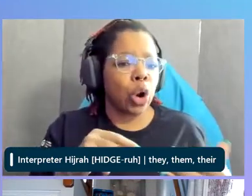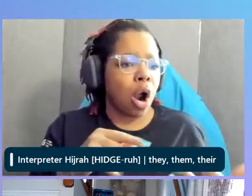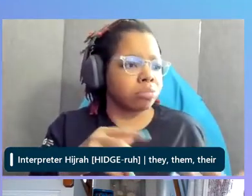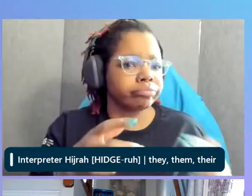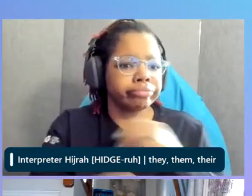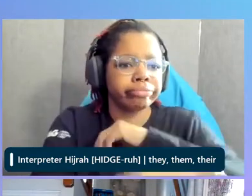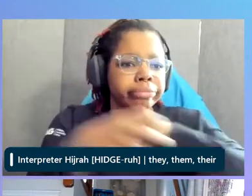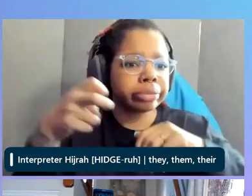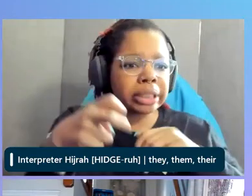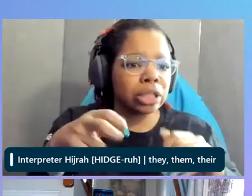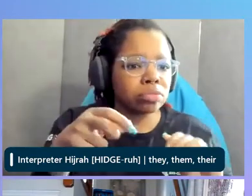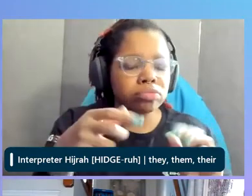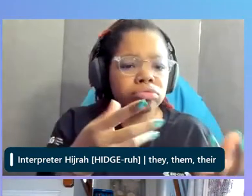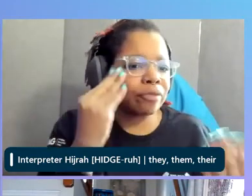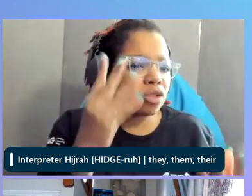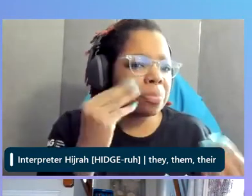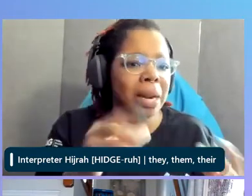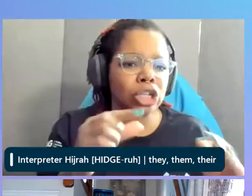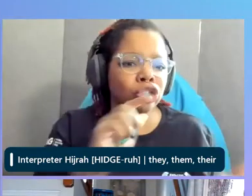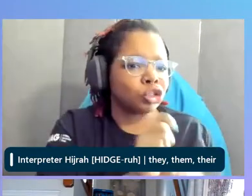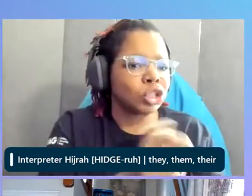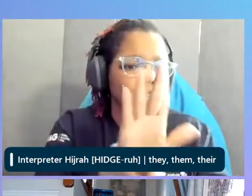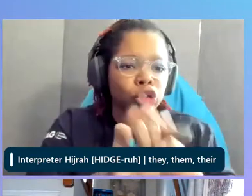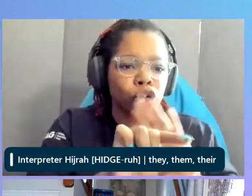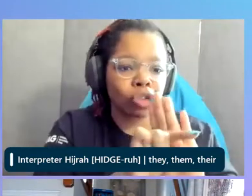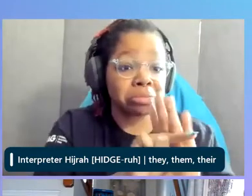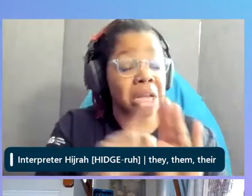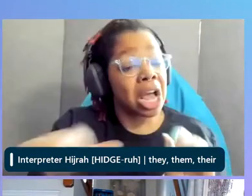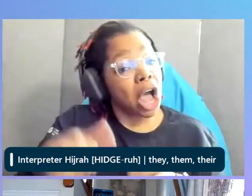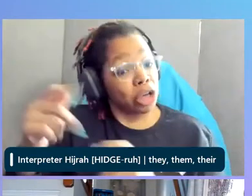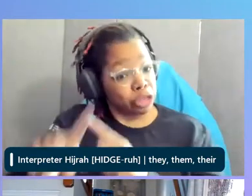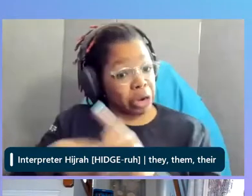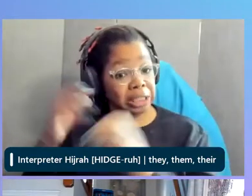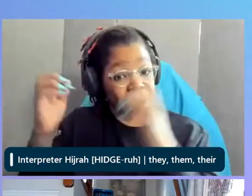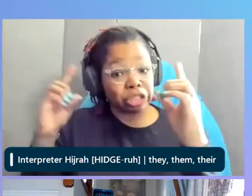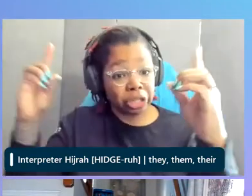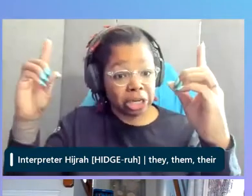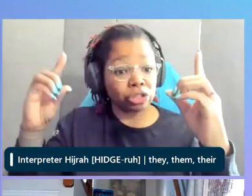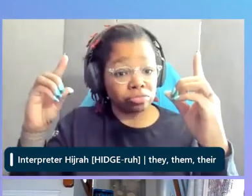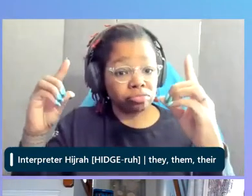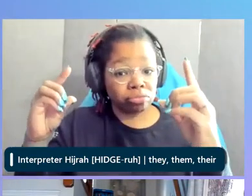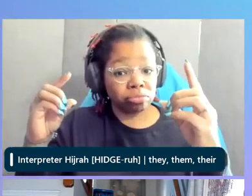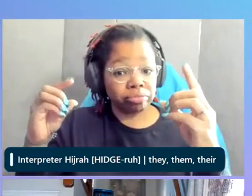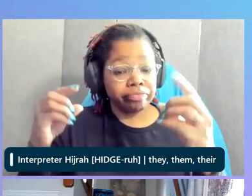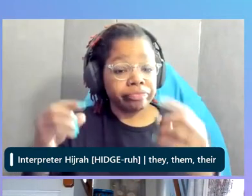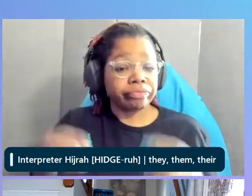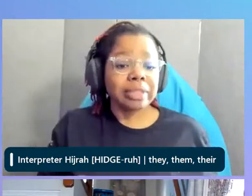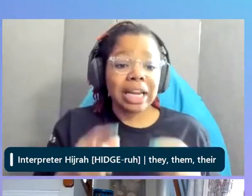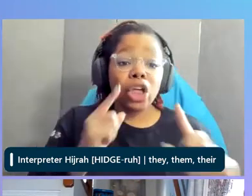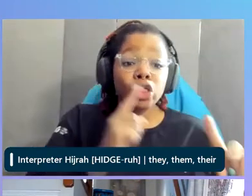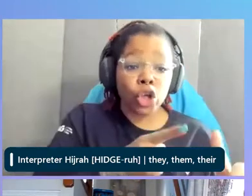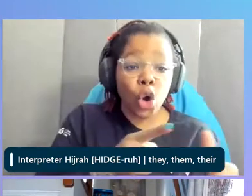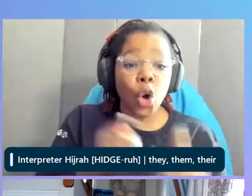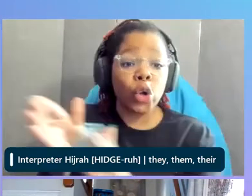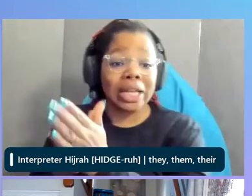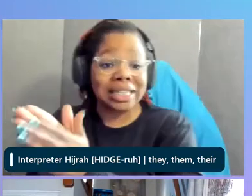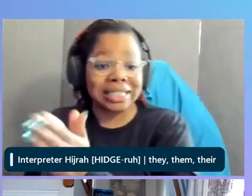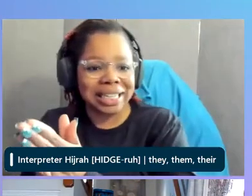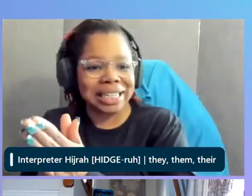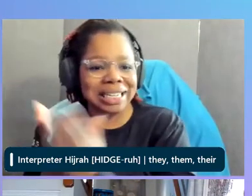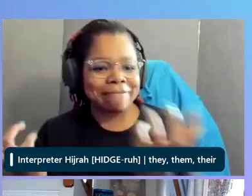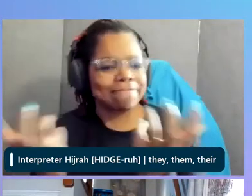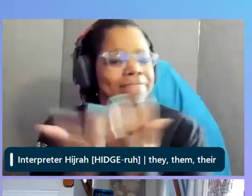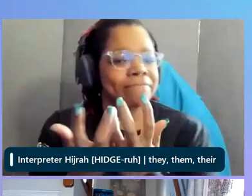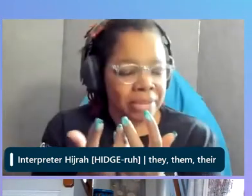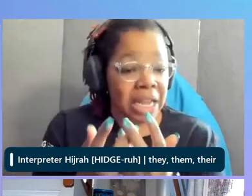right? Now, there are other forms of education which align the goal and the incentive a little better. There are some schools where if you